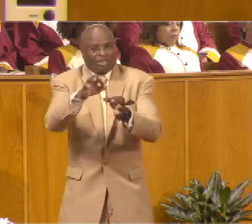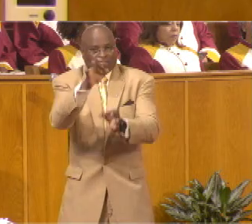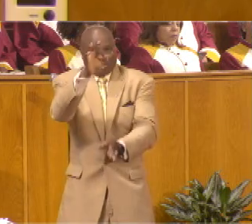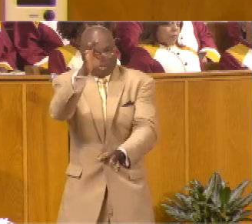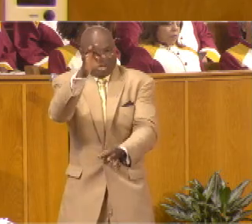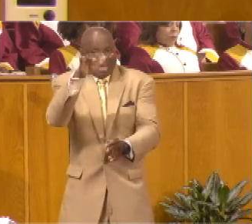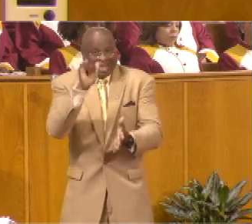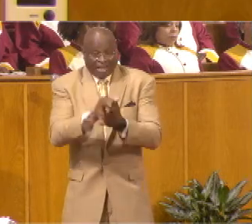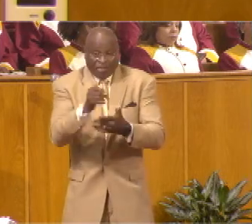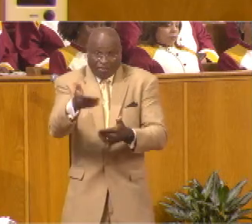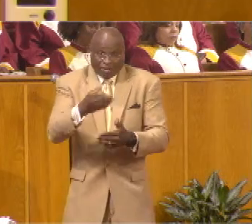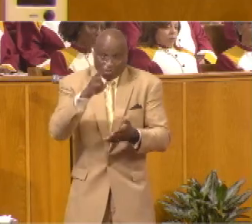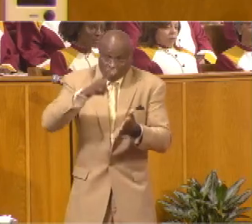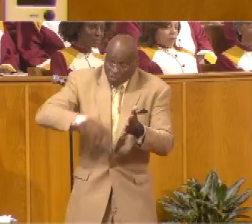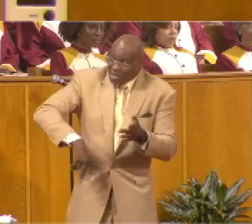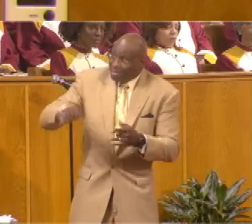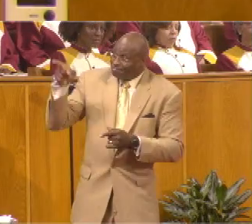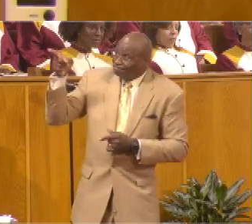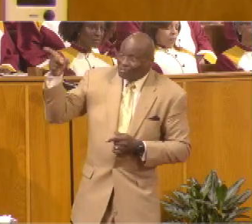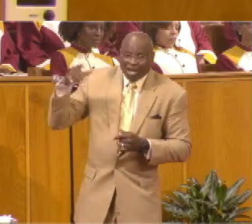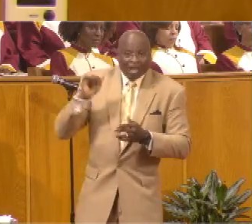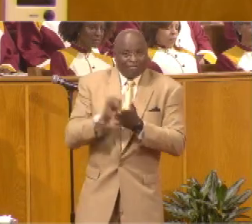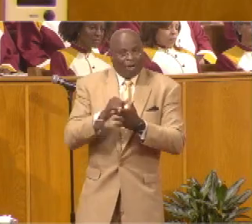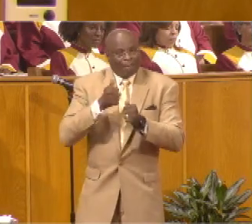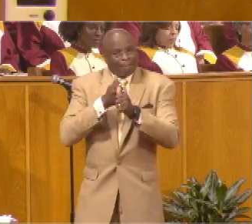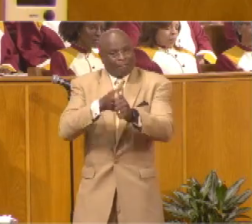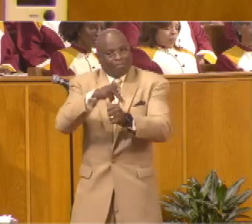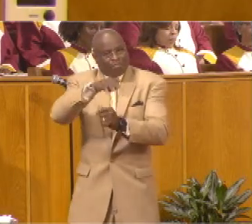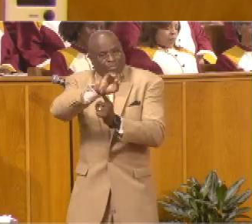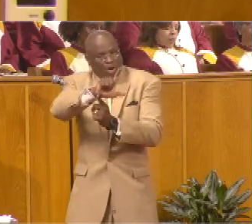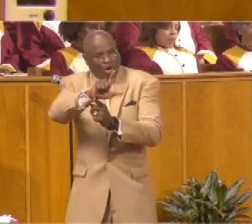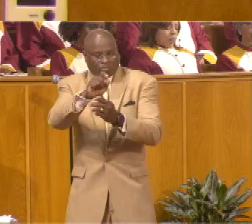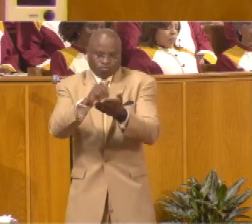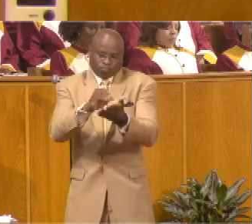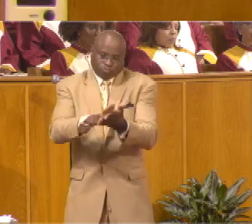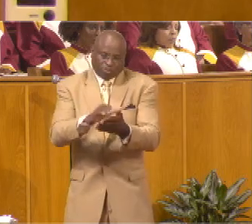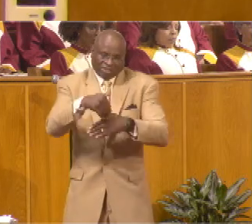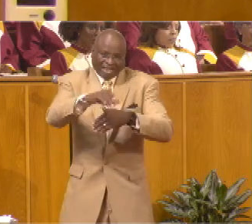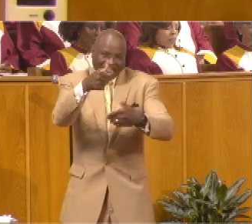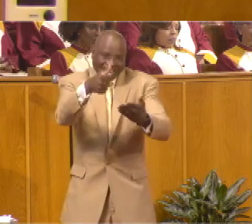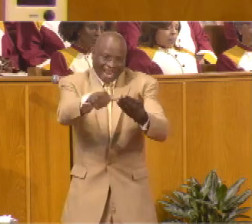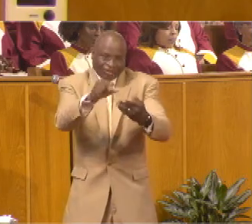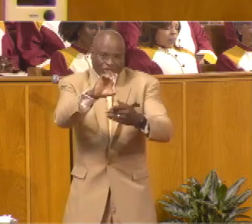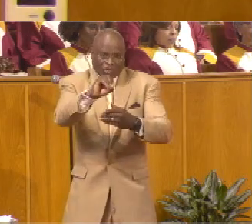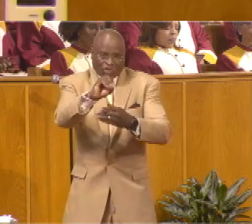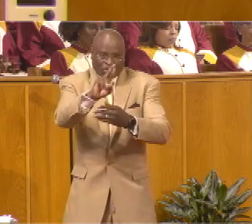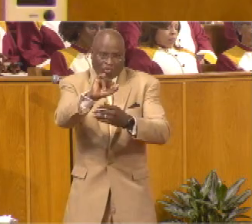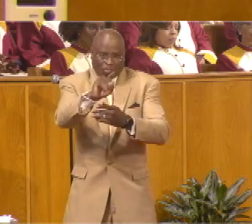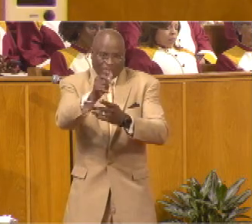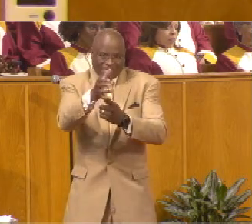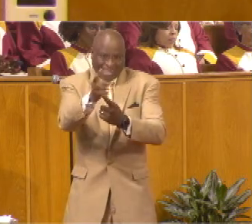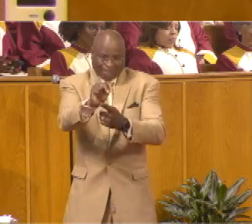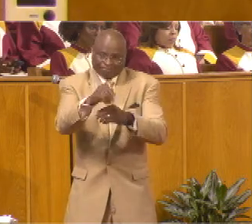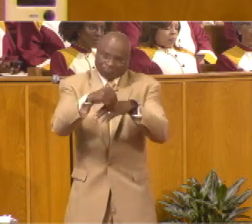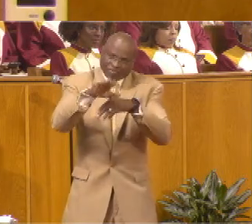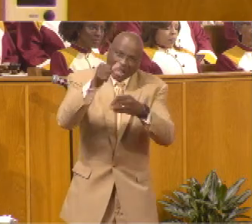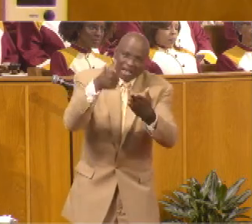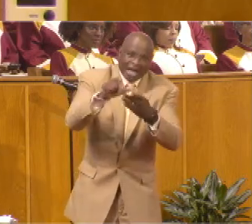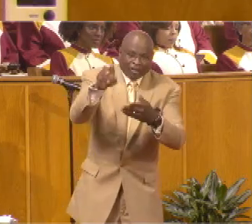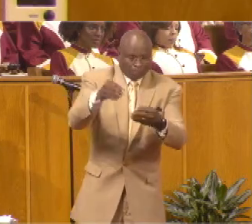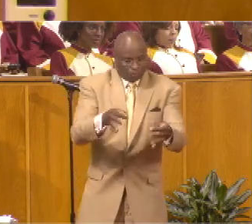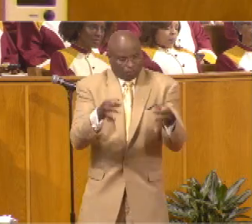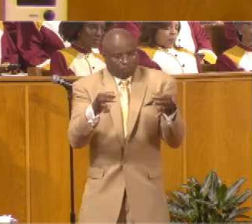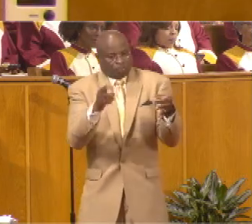you to hear a reading from the writer, the Apostle Paul, in the 14th chapter of 1 Corinthians, as is read in the New King James Version